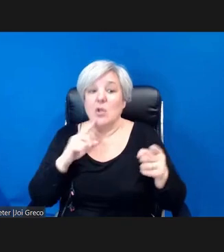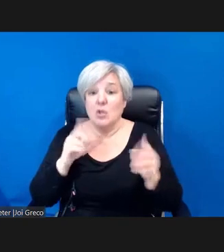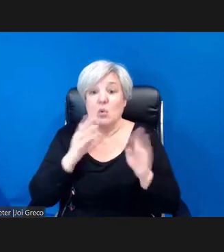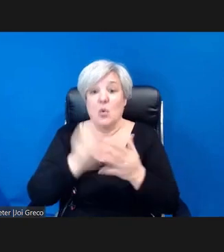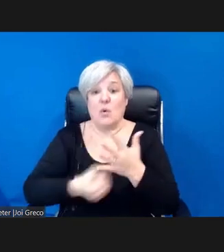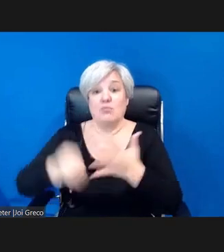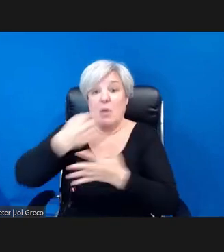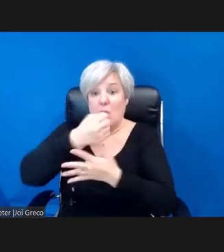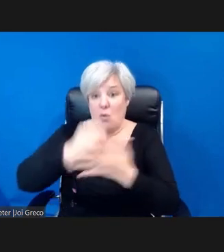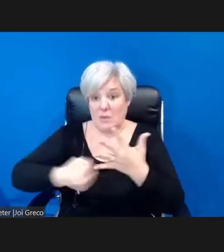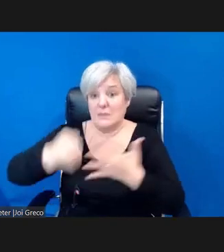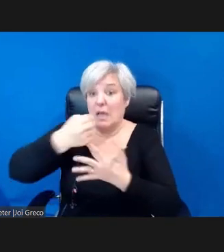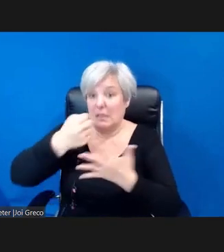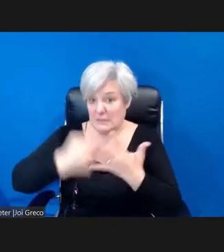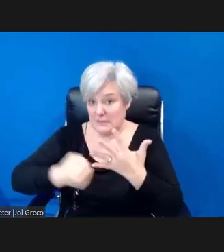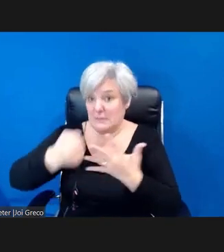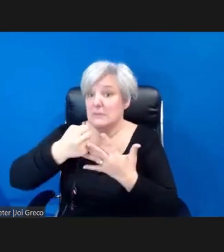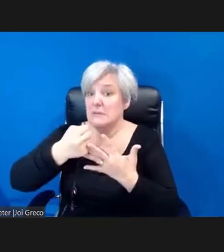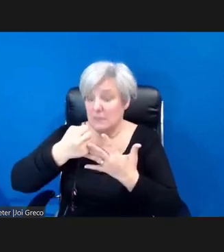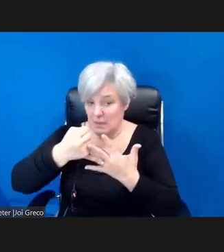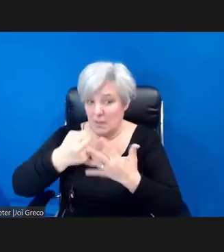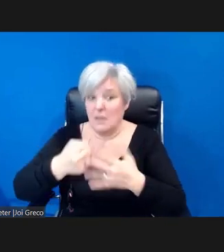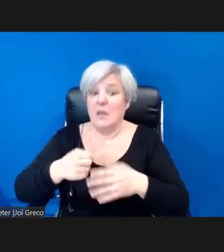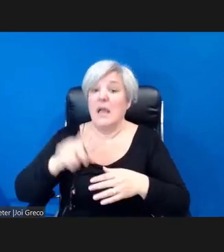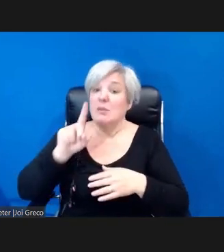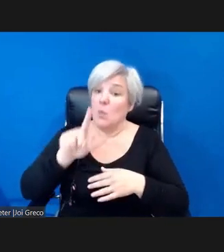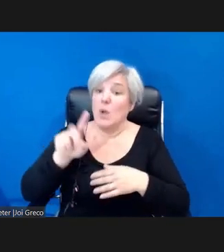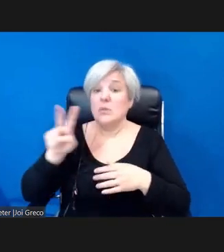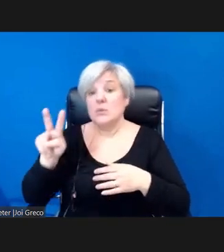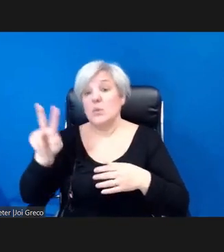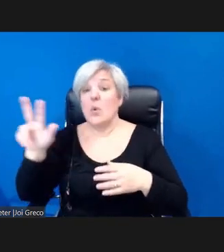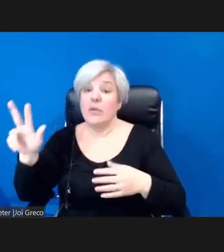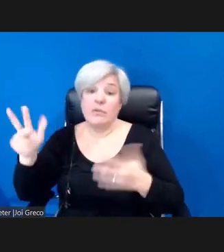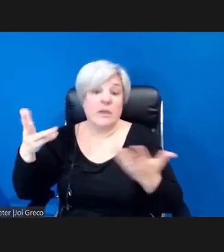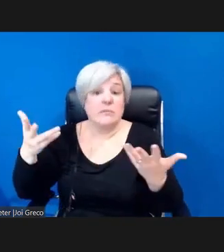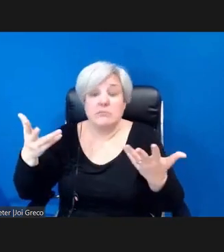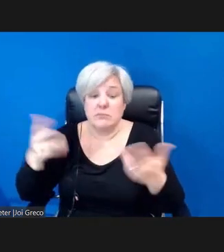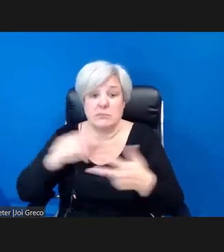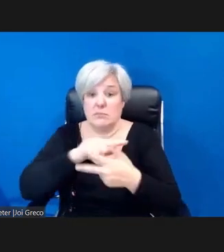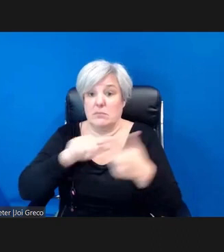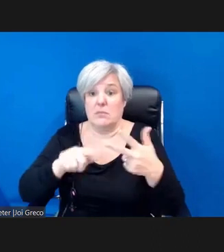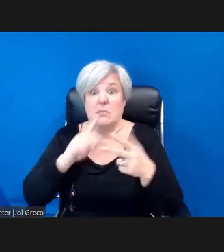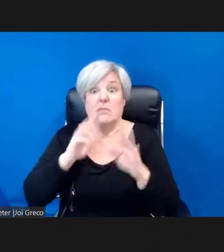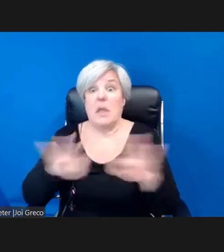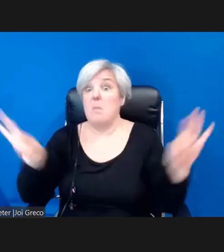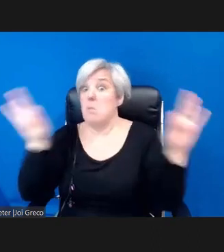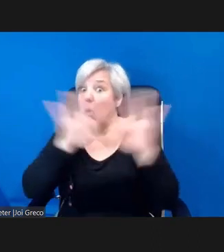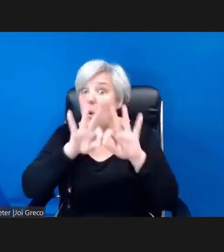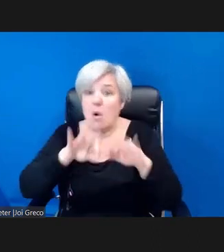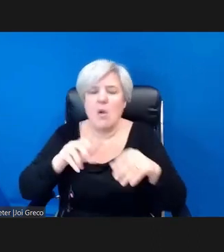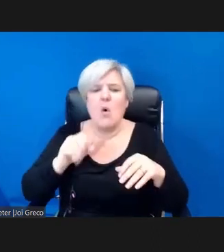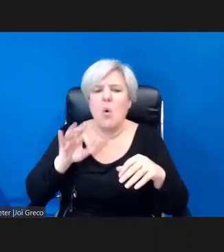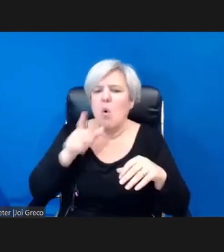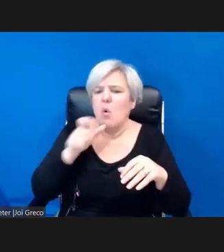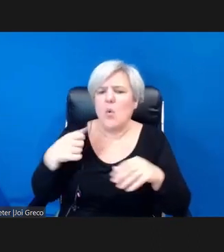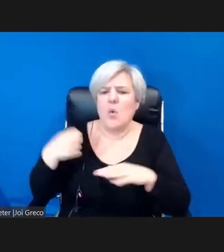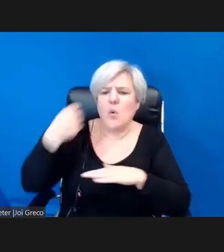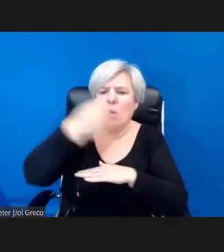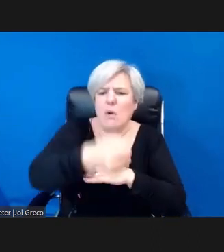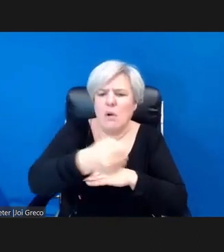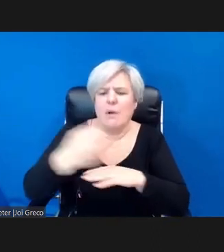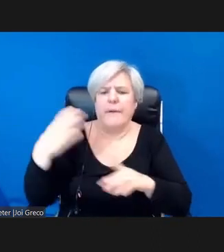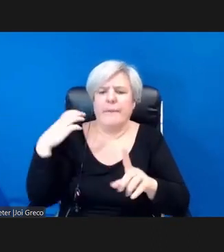each objective as 1, 2, or 3 with your birth facility partners and determining who will be assigned to